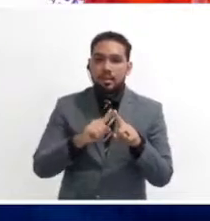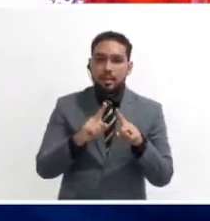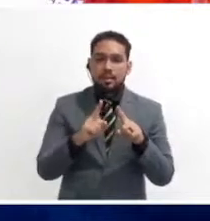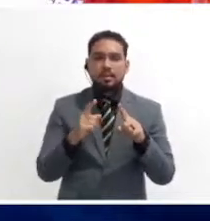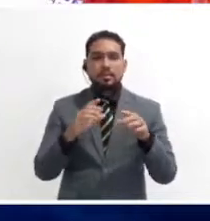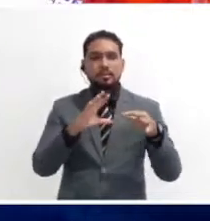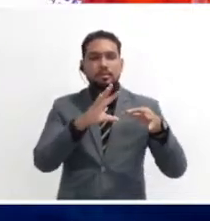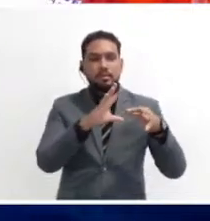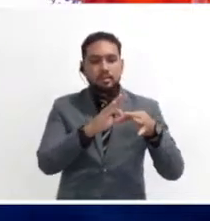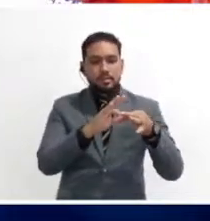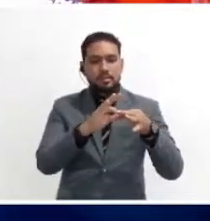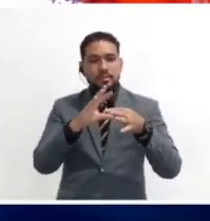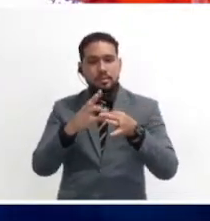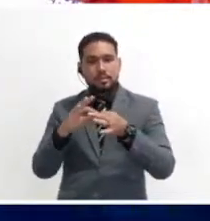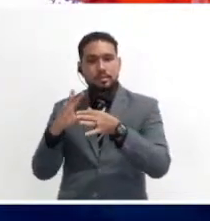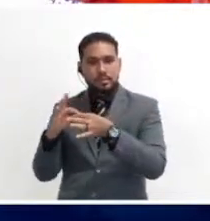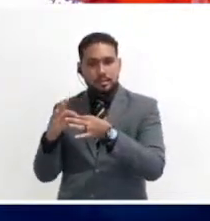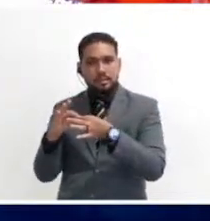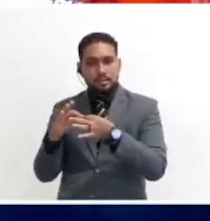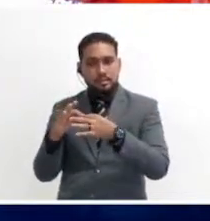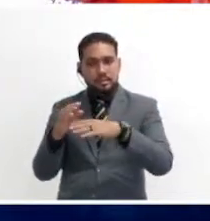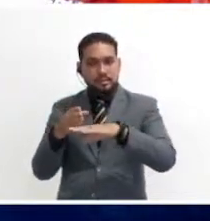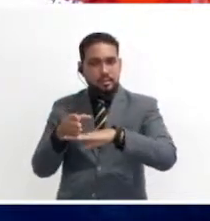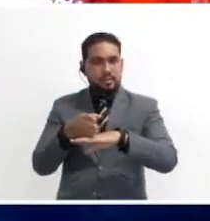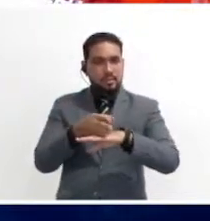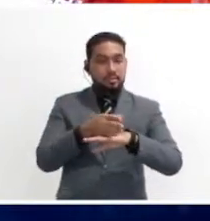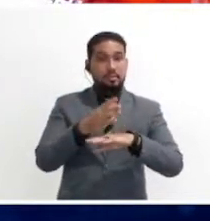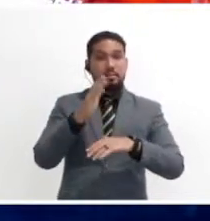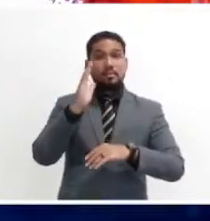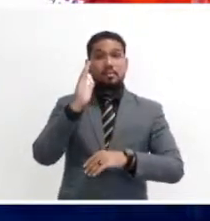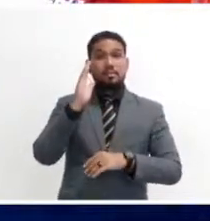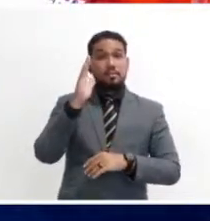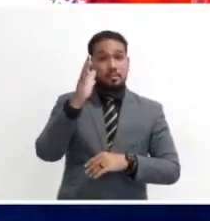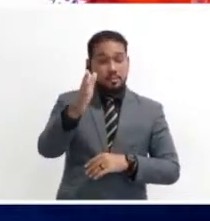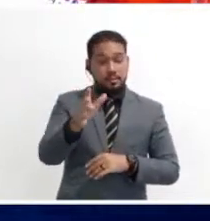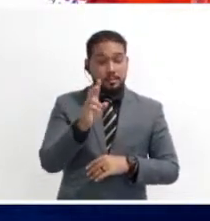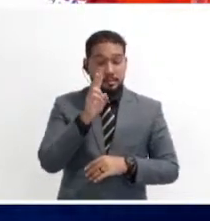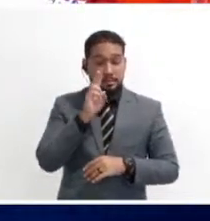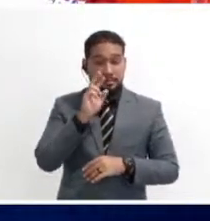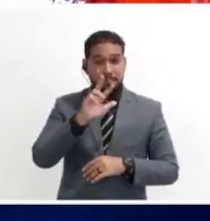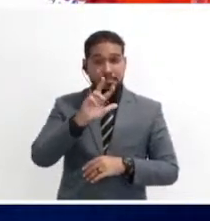later to 3D, which we haven't talked about yet, but I'll touch on later.